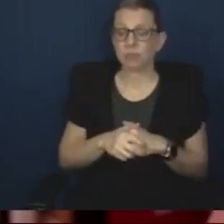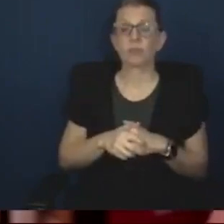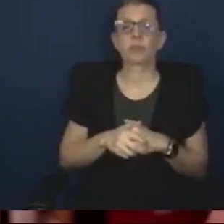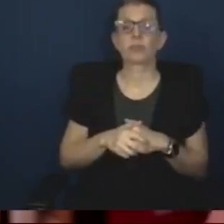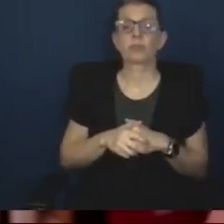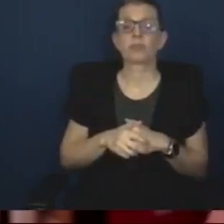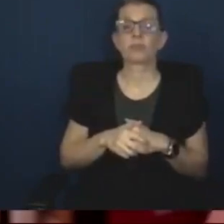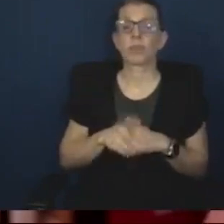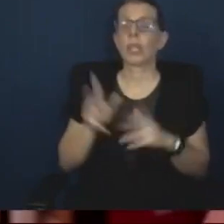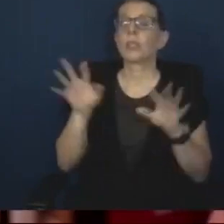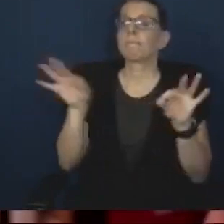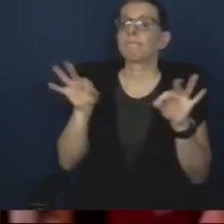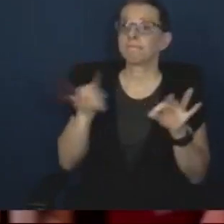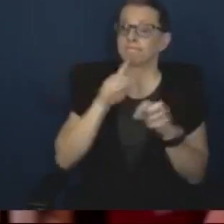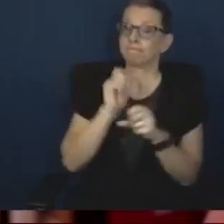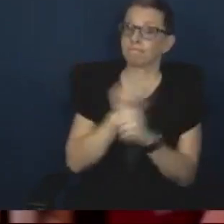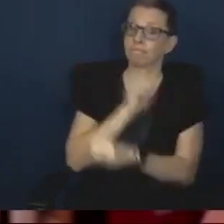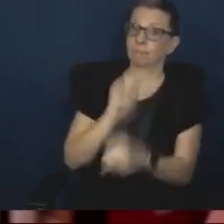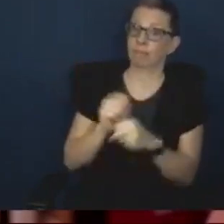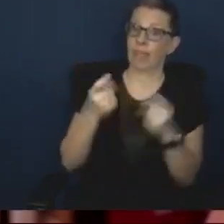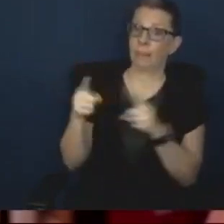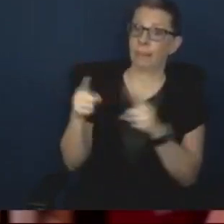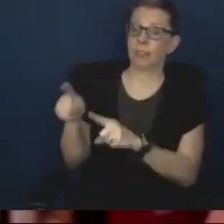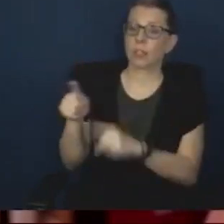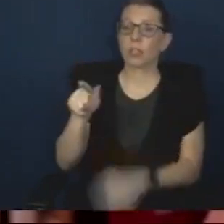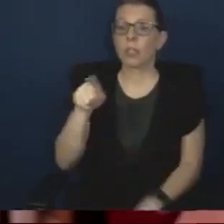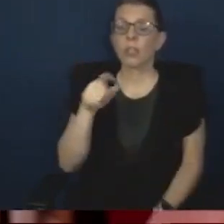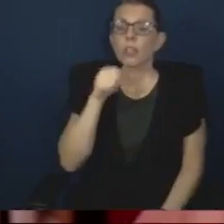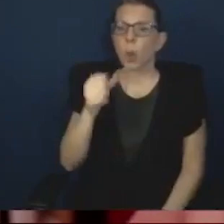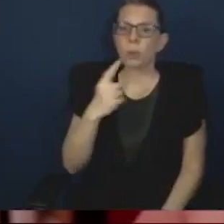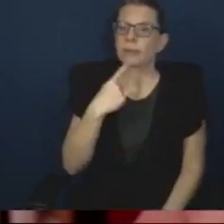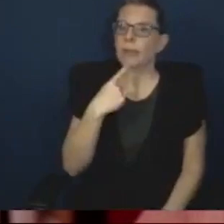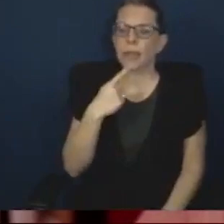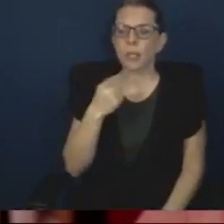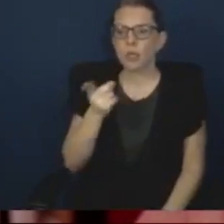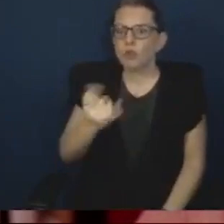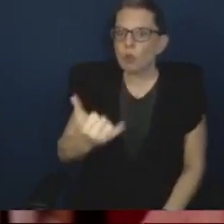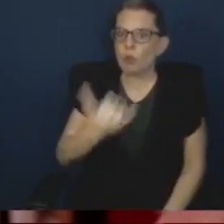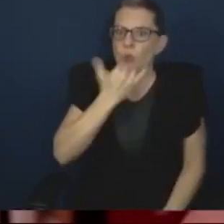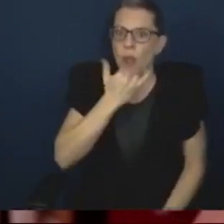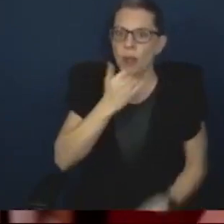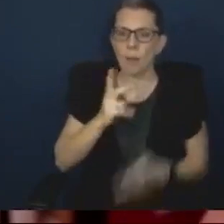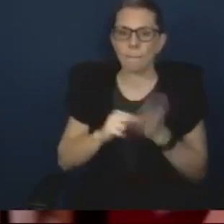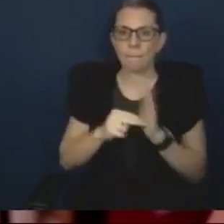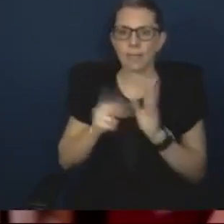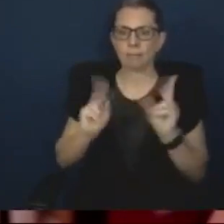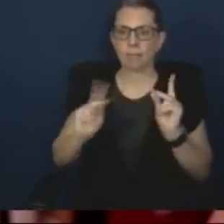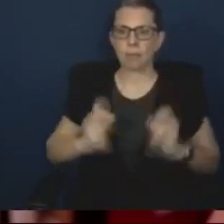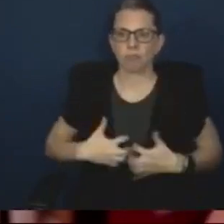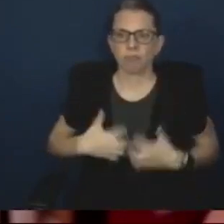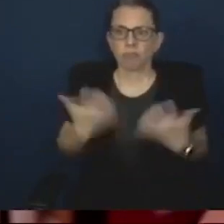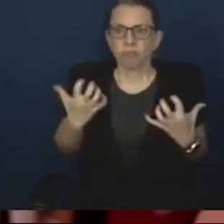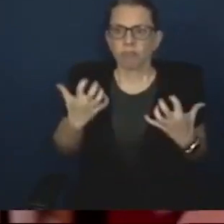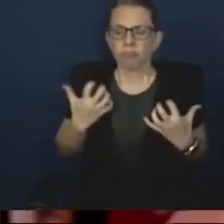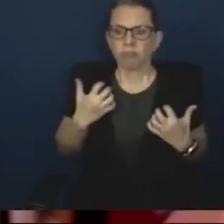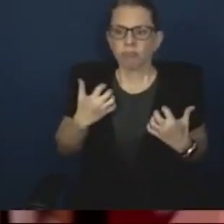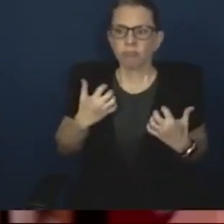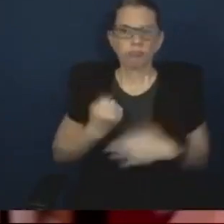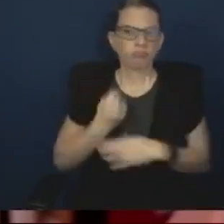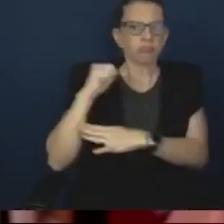actually happens. We don't say you're wrong because that will immediately have people rise up and be defensive, right? You